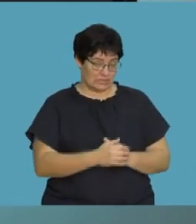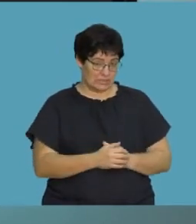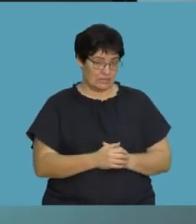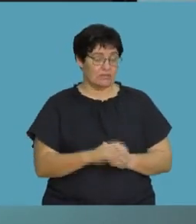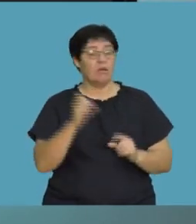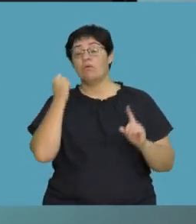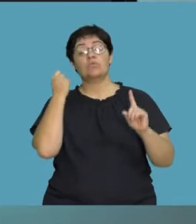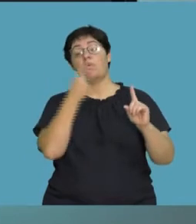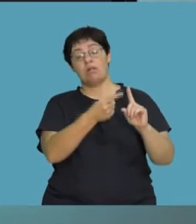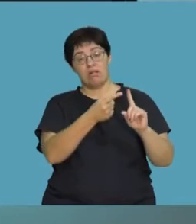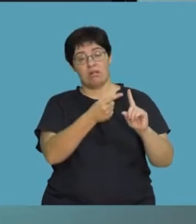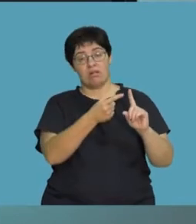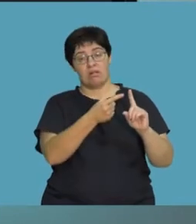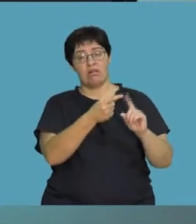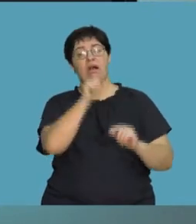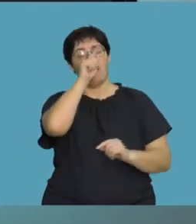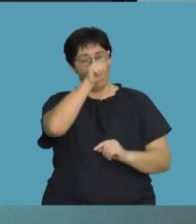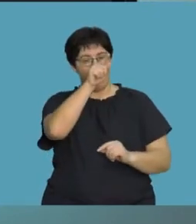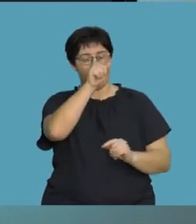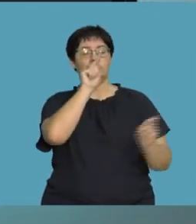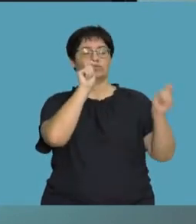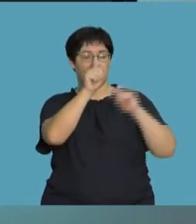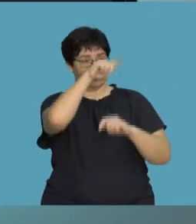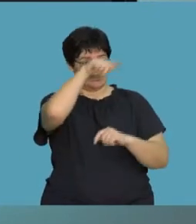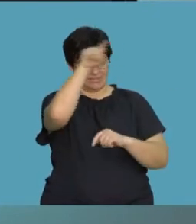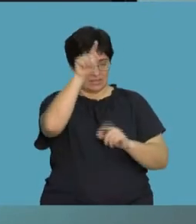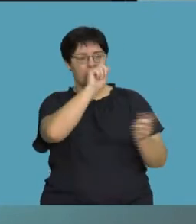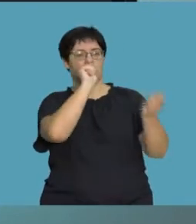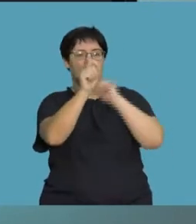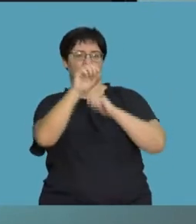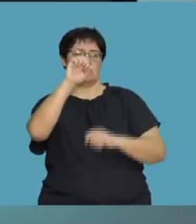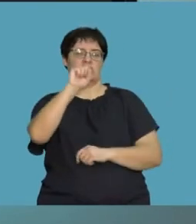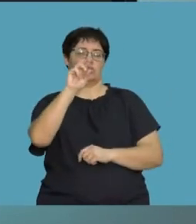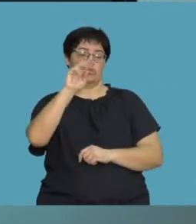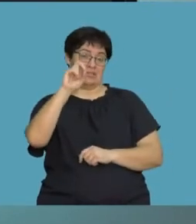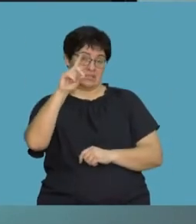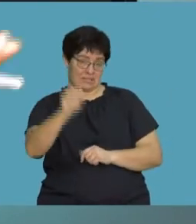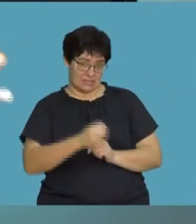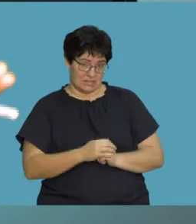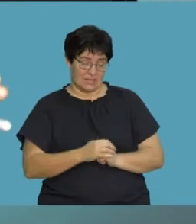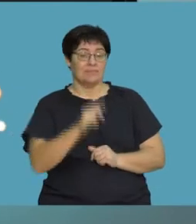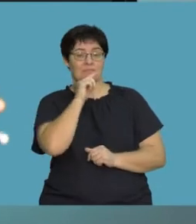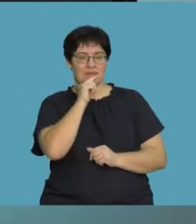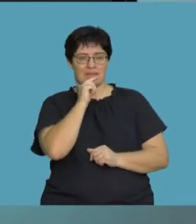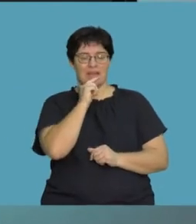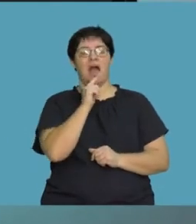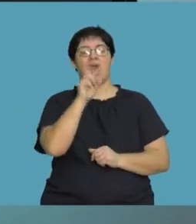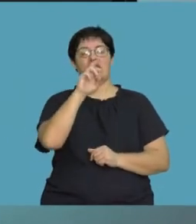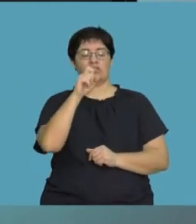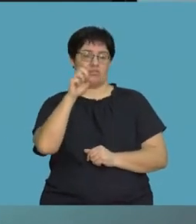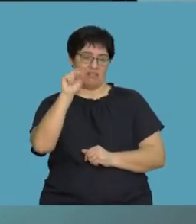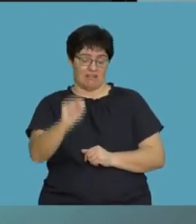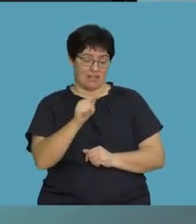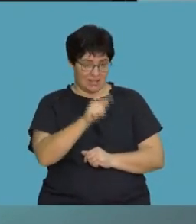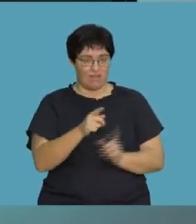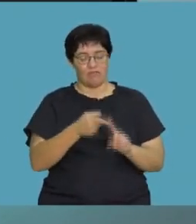goal was to change the surds and make them what we said they will be, which is an exponent that is rational, and then